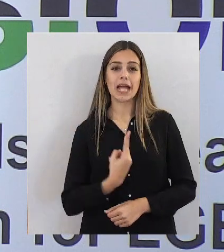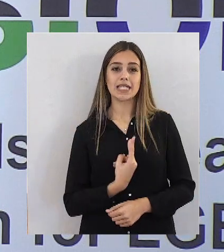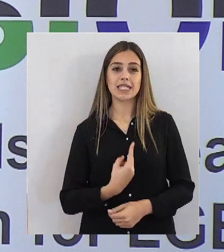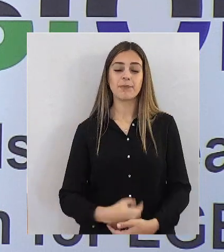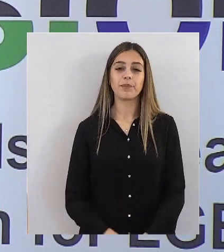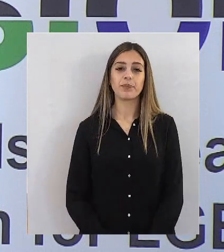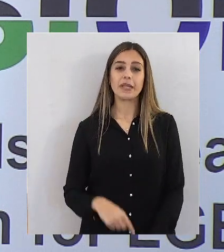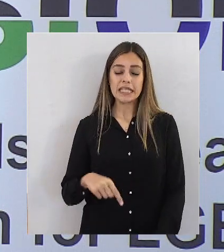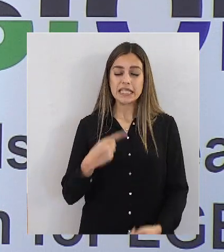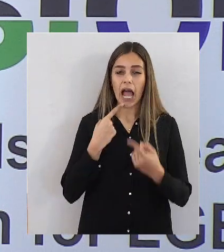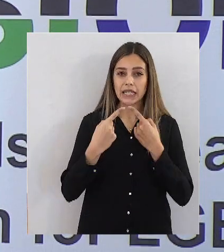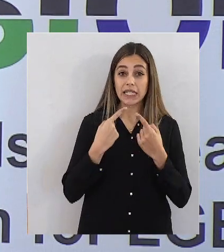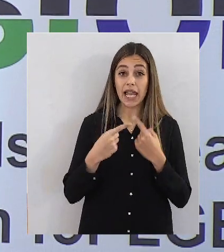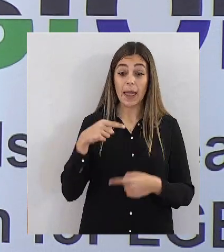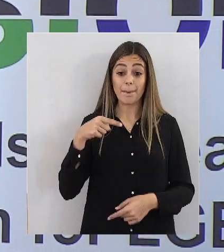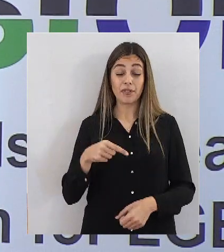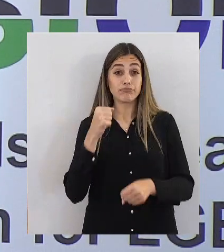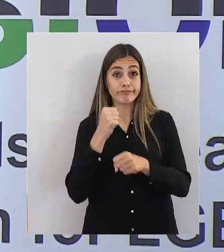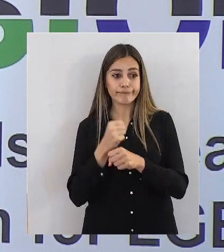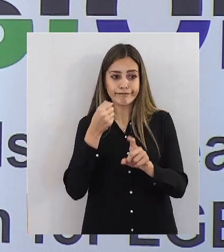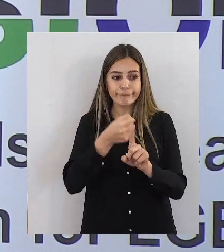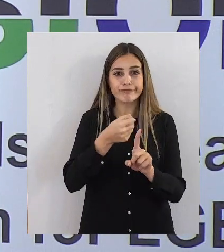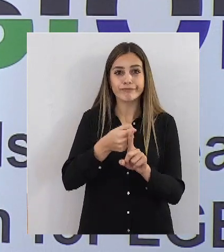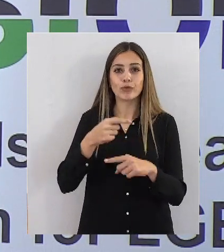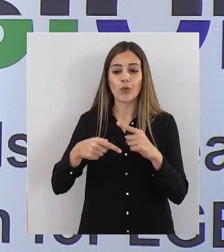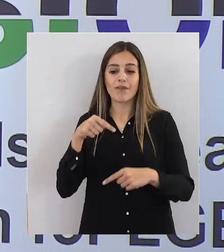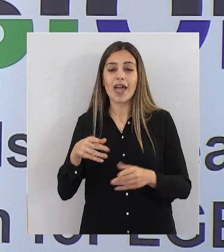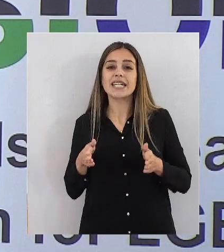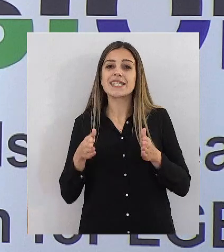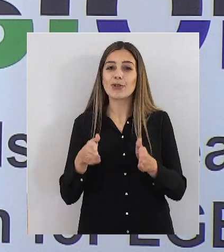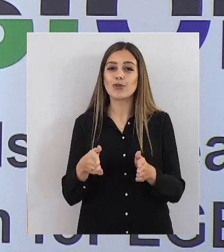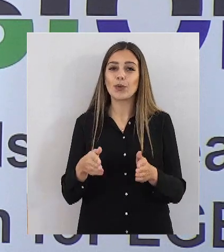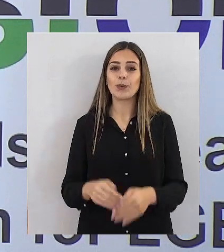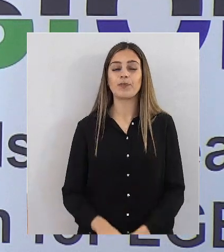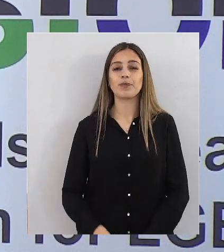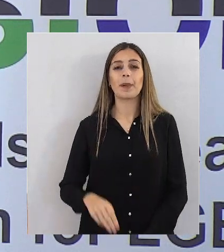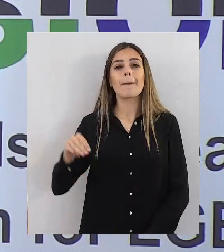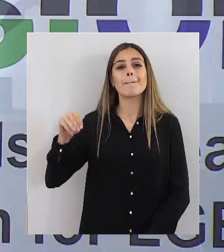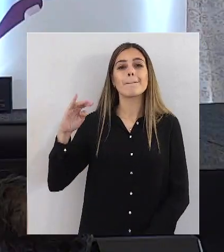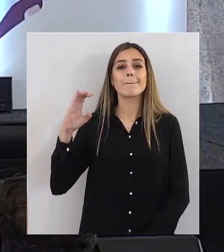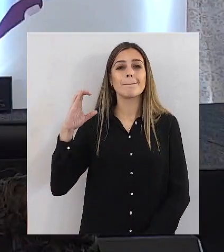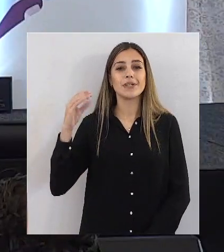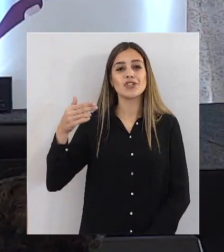key influencer in this regard, in this sector, so we're delighted to have with us. Please join me, Miss Michelle Ciglia.